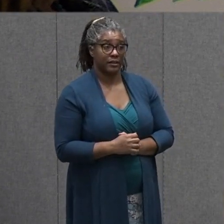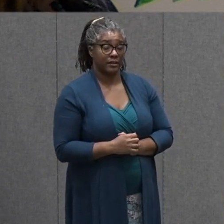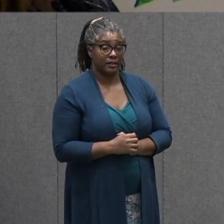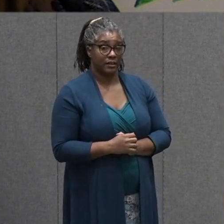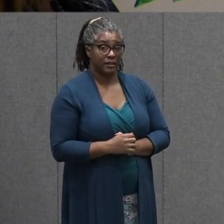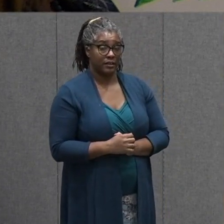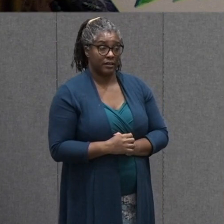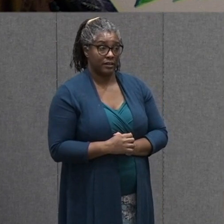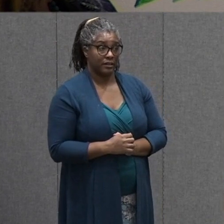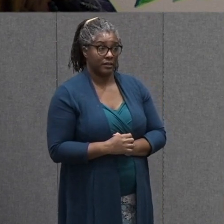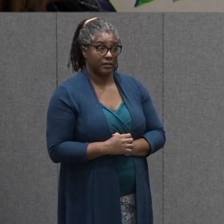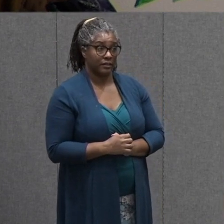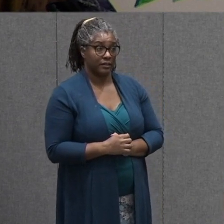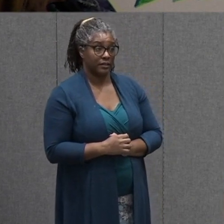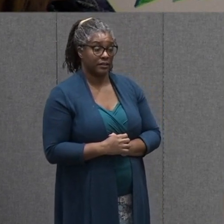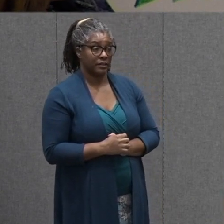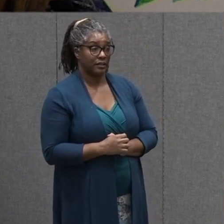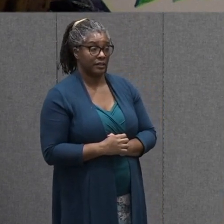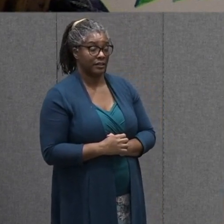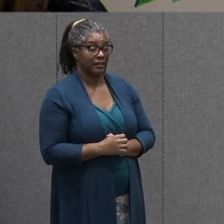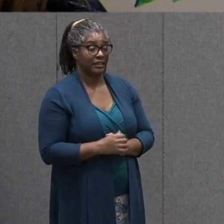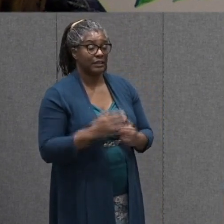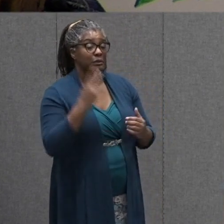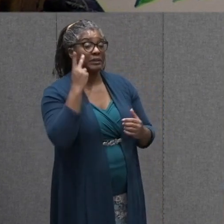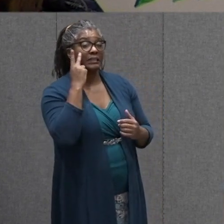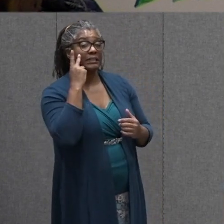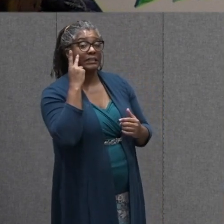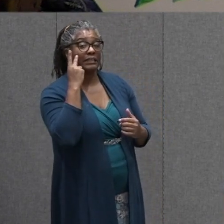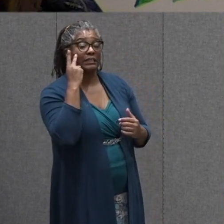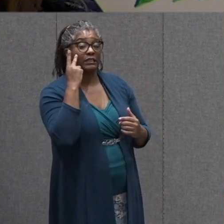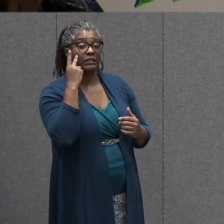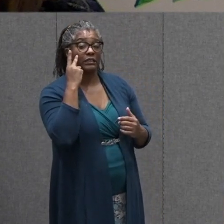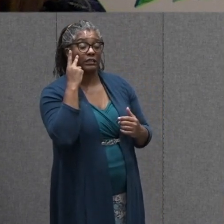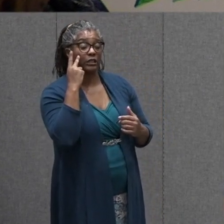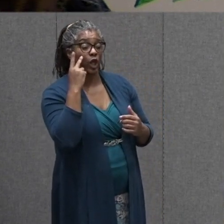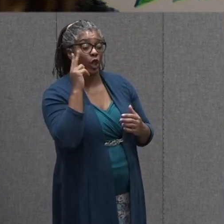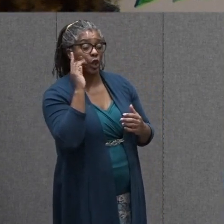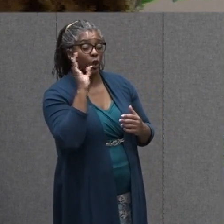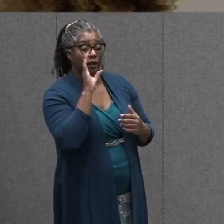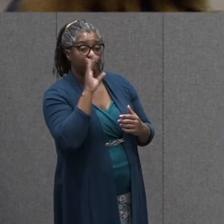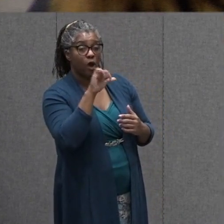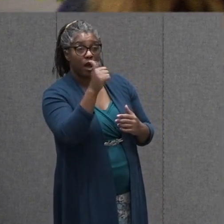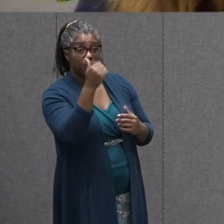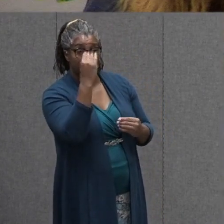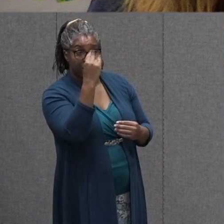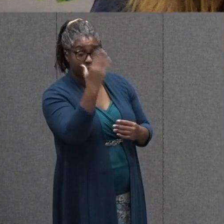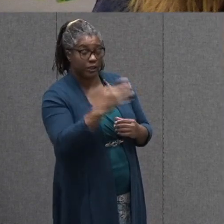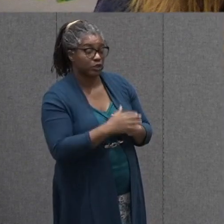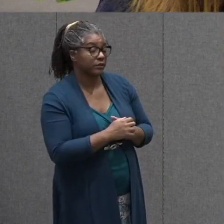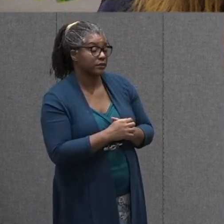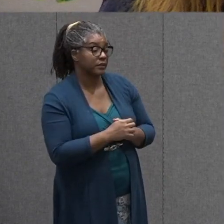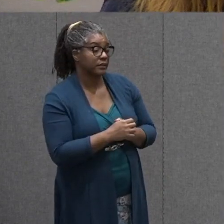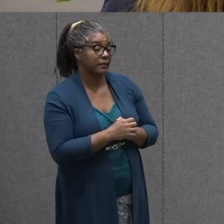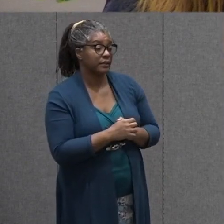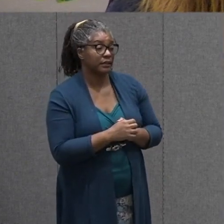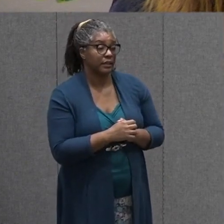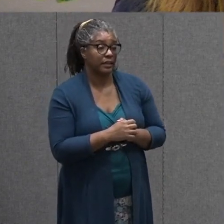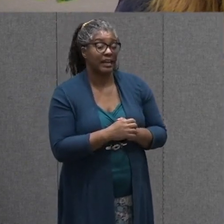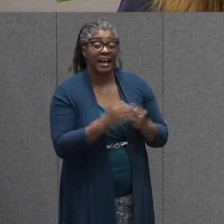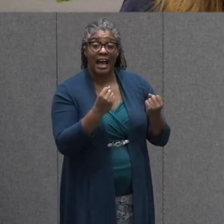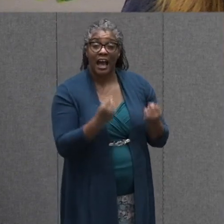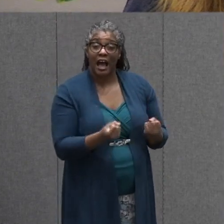do a chart. Day 1, describe what's happening inside your germination jar. Day 2, and I'm going to keep